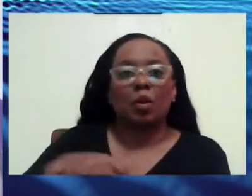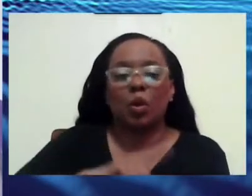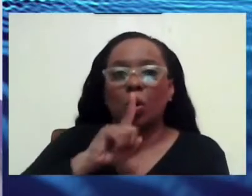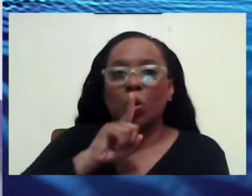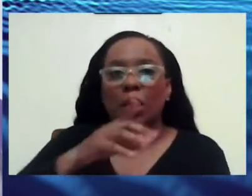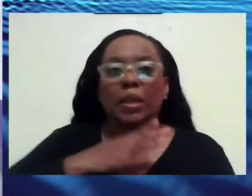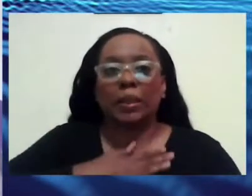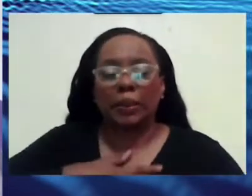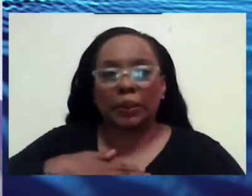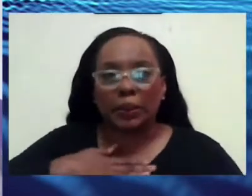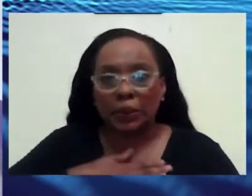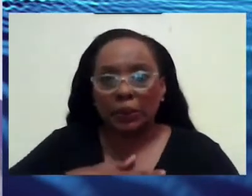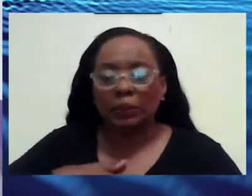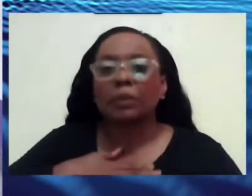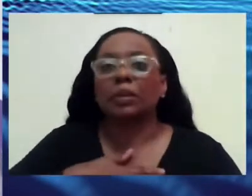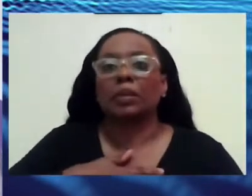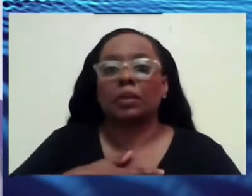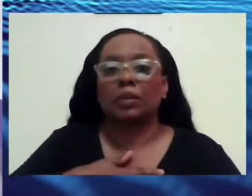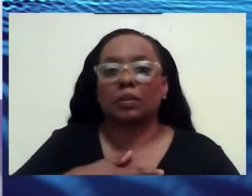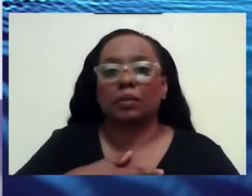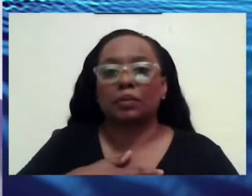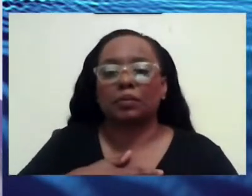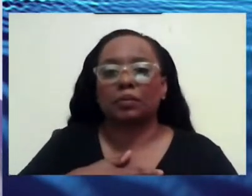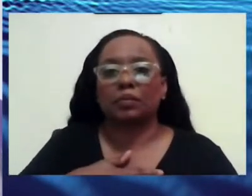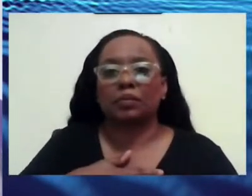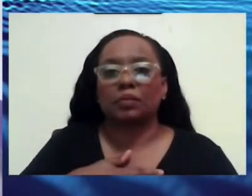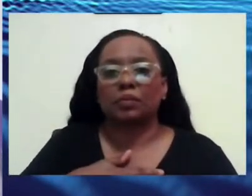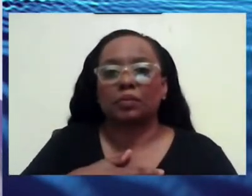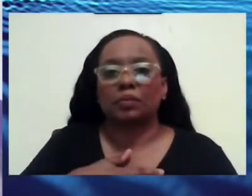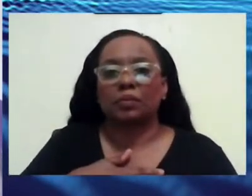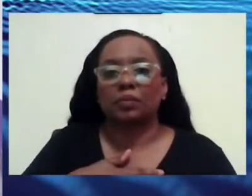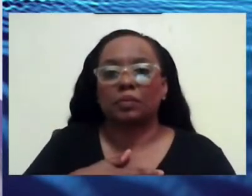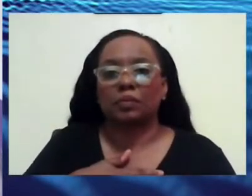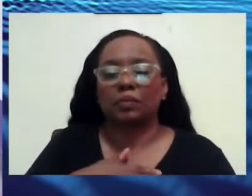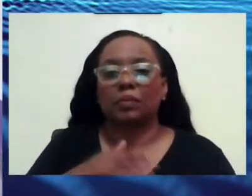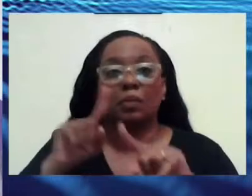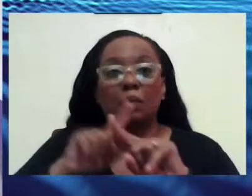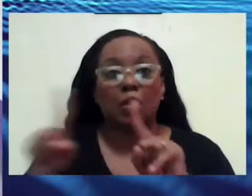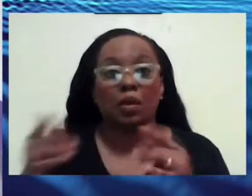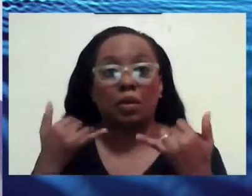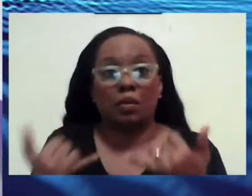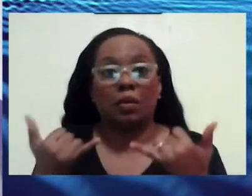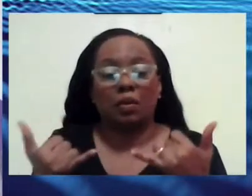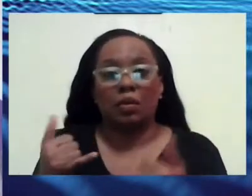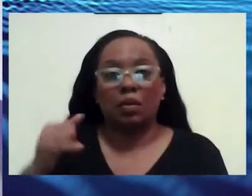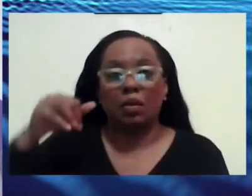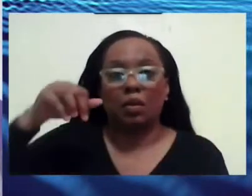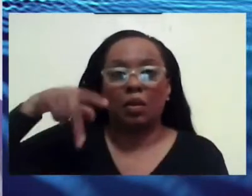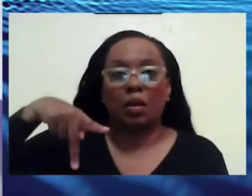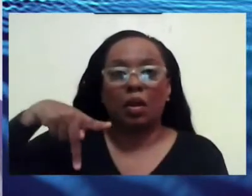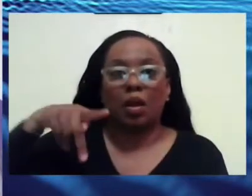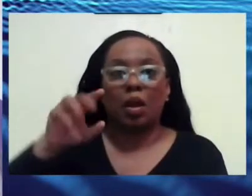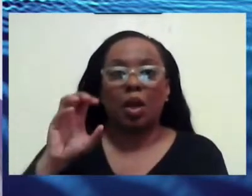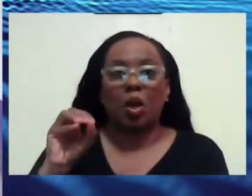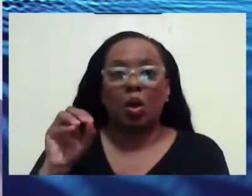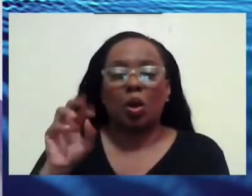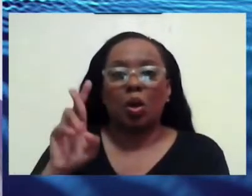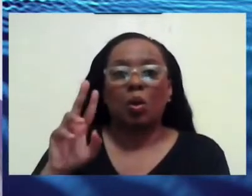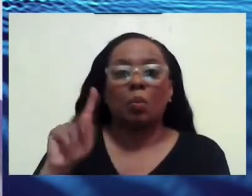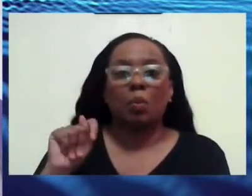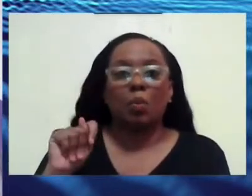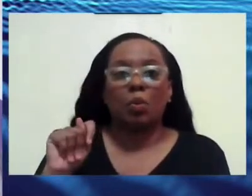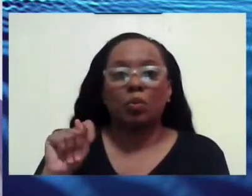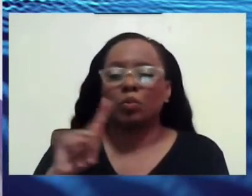of what you want to do, recognize that the port at this time is very important in the supply